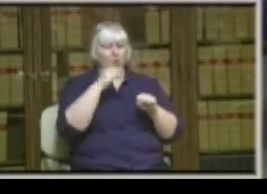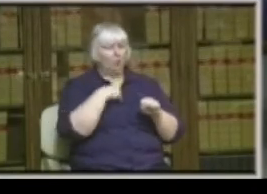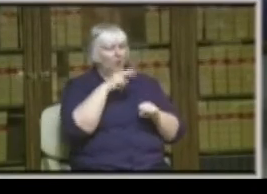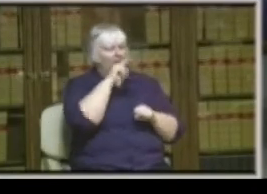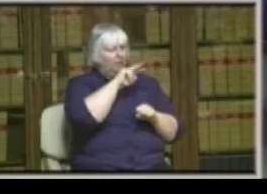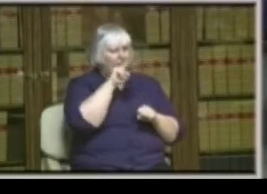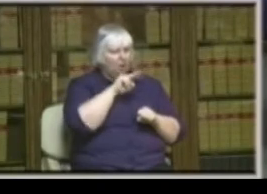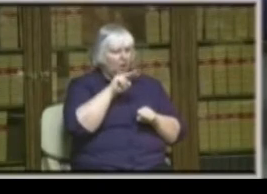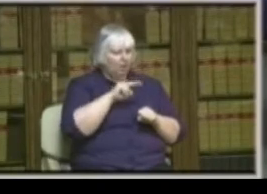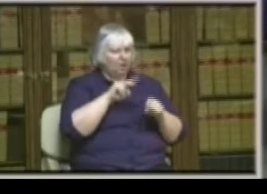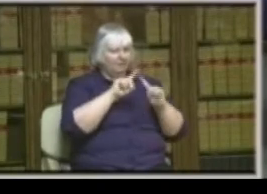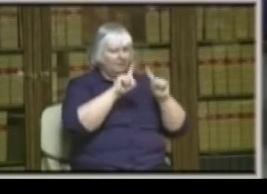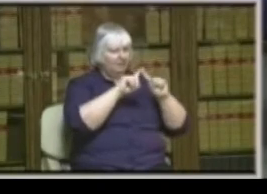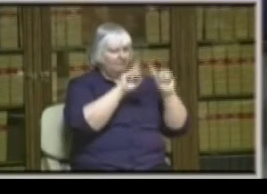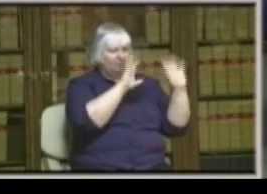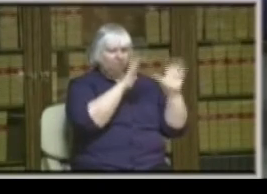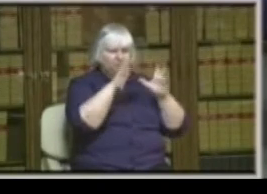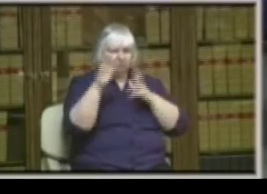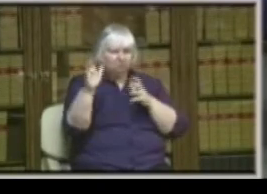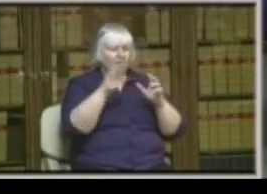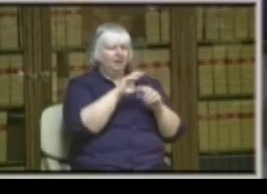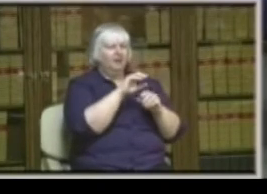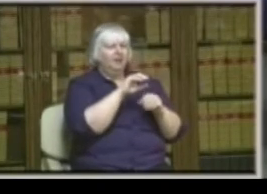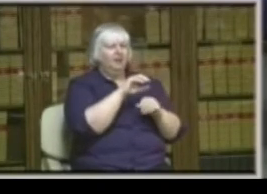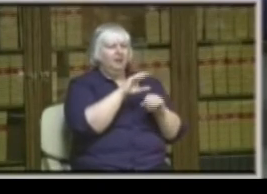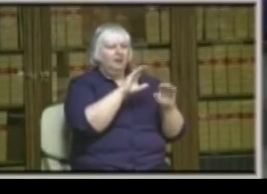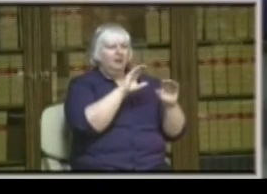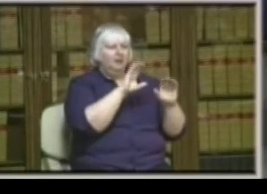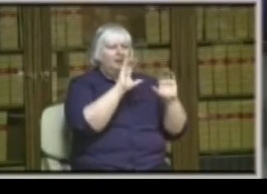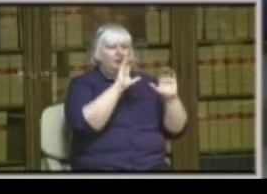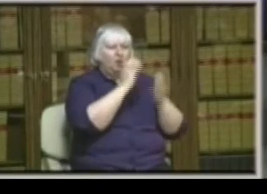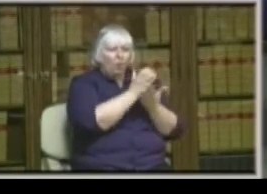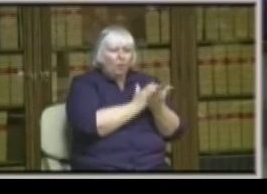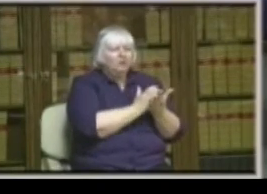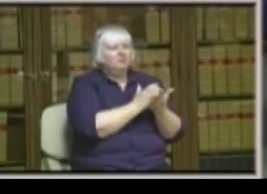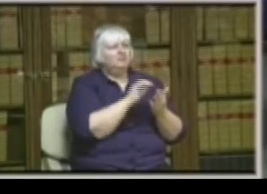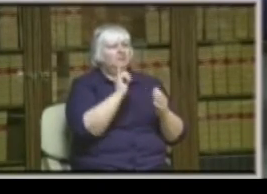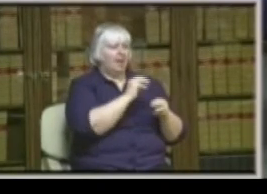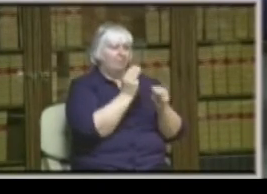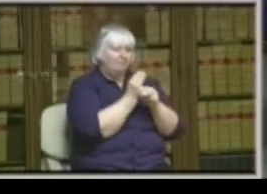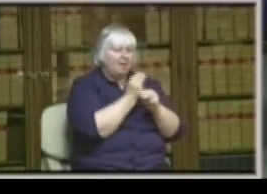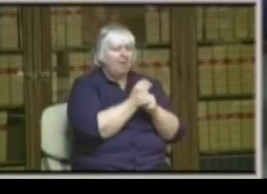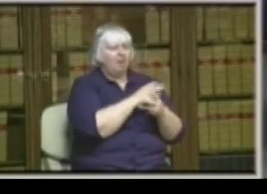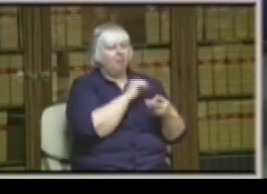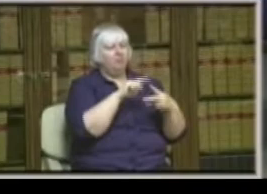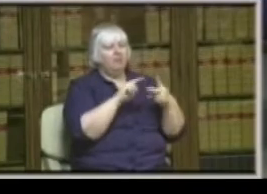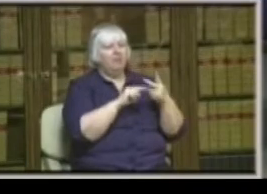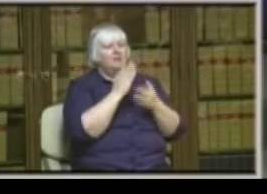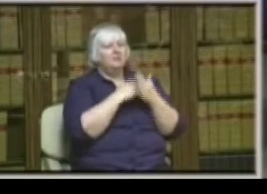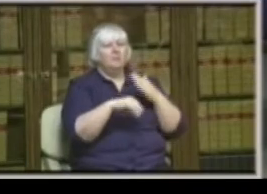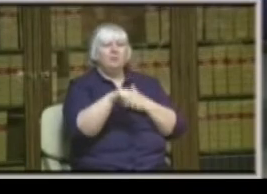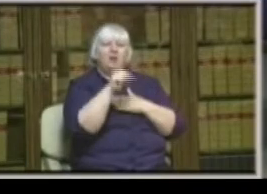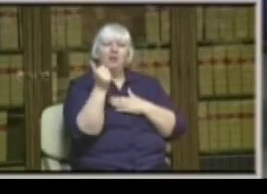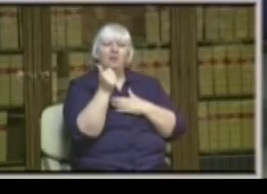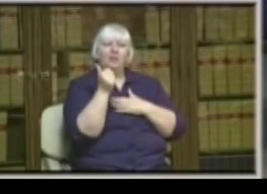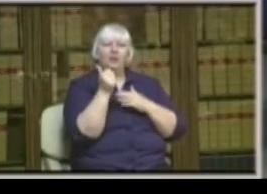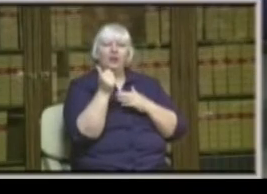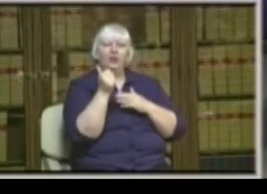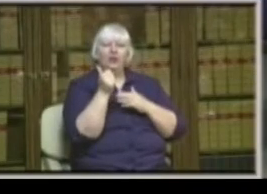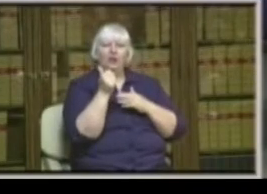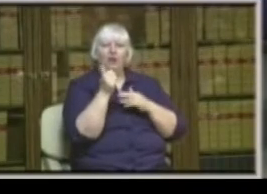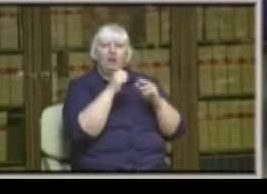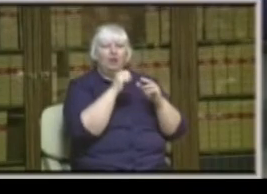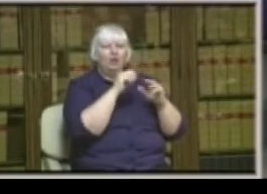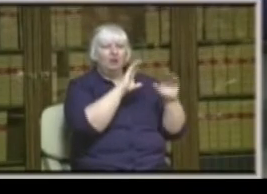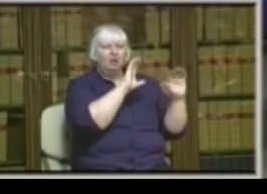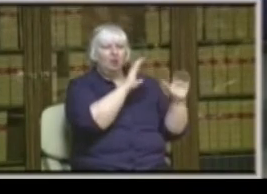subjects, we, like I said, identified mathematics and other subjects for this use of American Sign